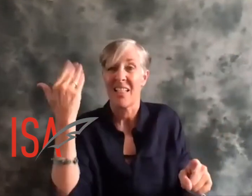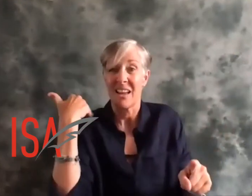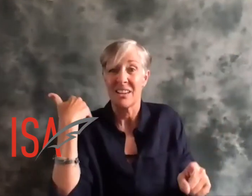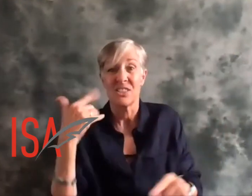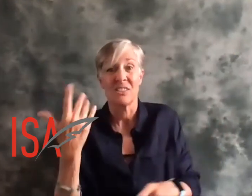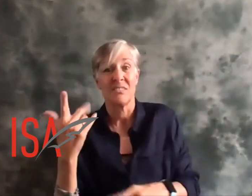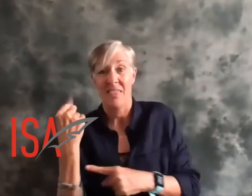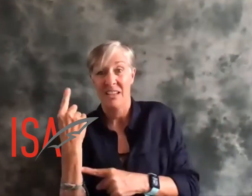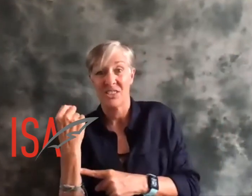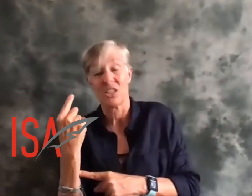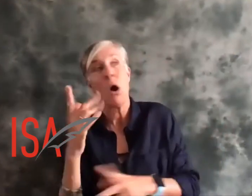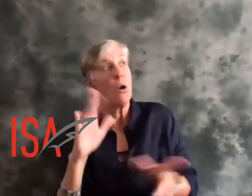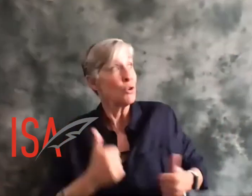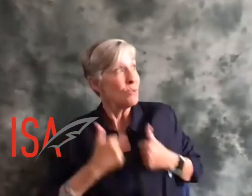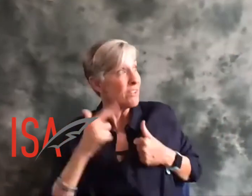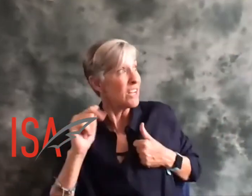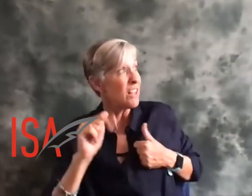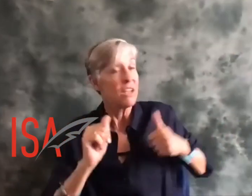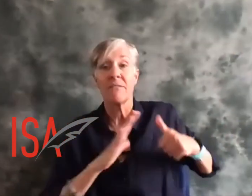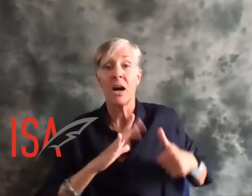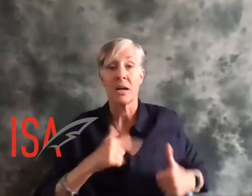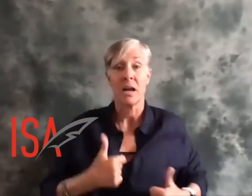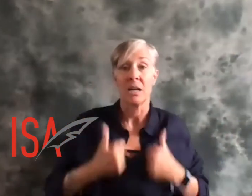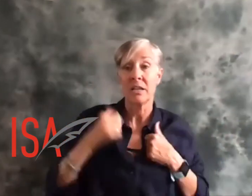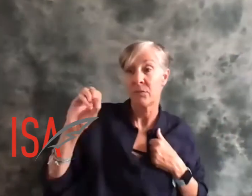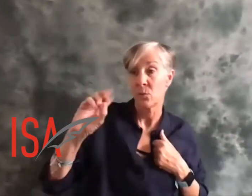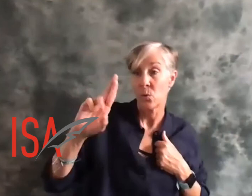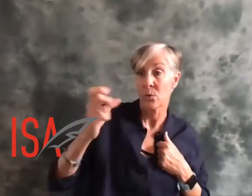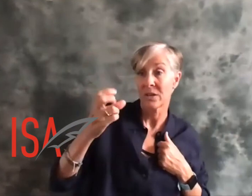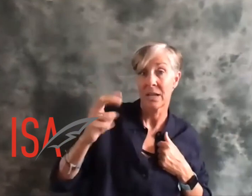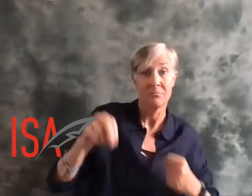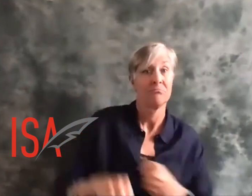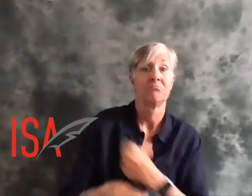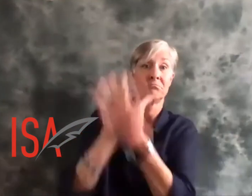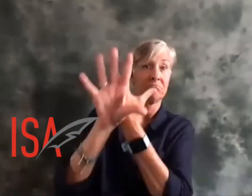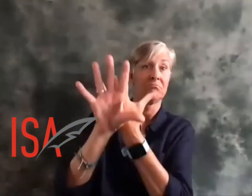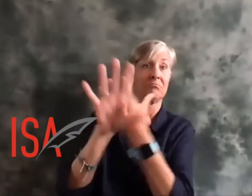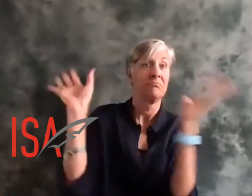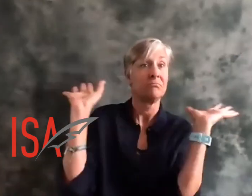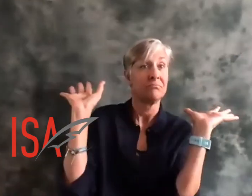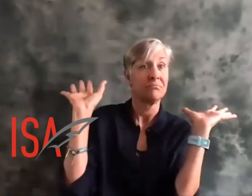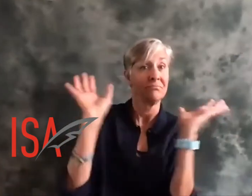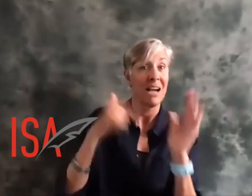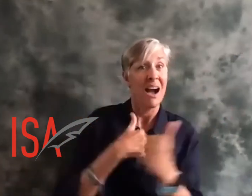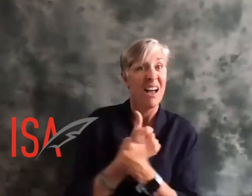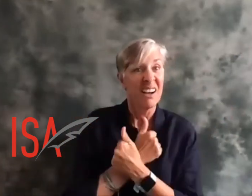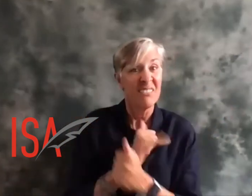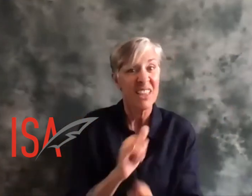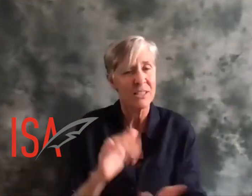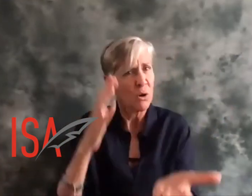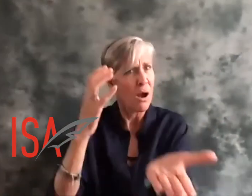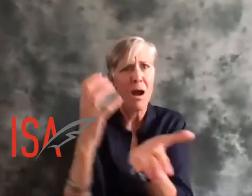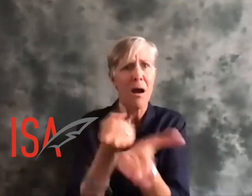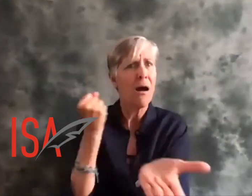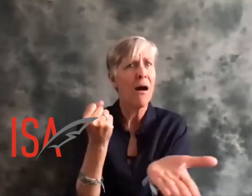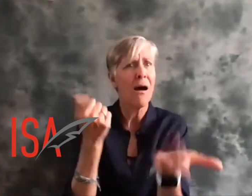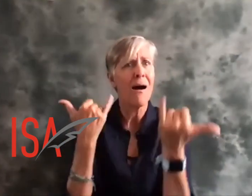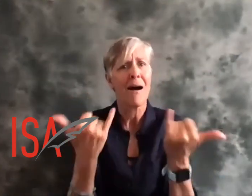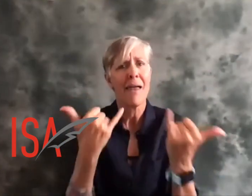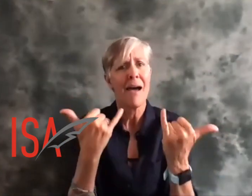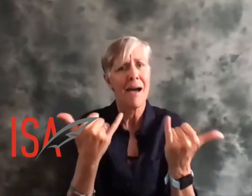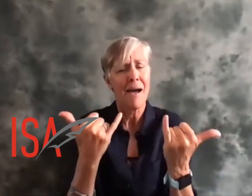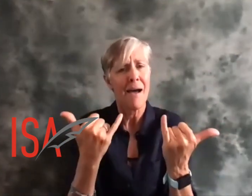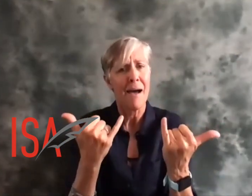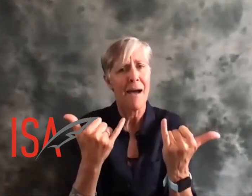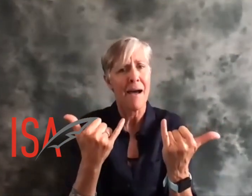it's like, hey, you live in LA, cool. I live in Oregon, let's talk, you know, like I love that. So take advantage of this too, like what